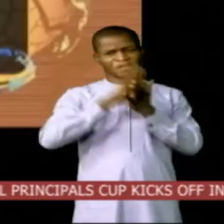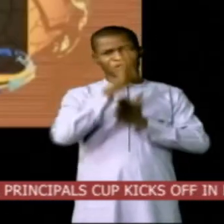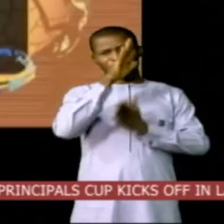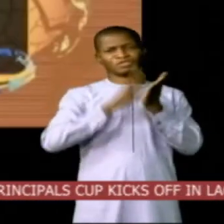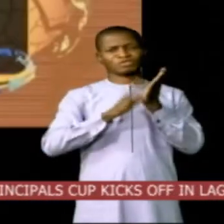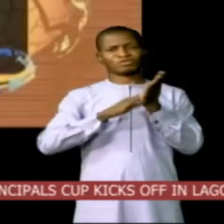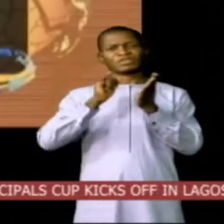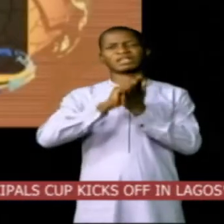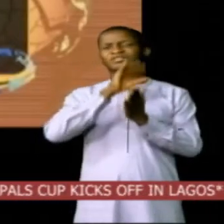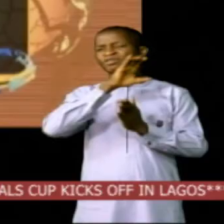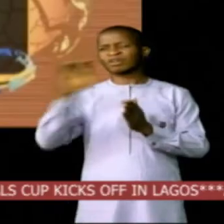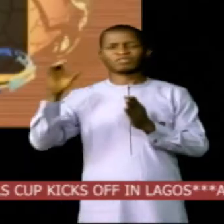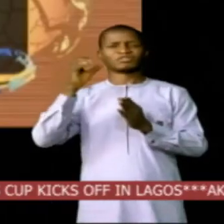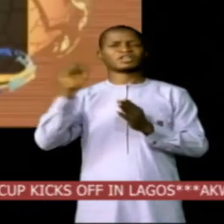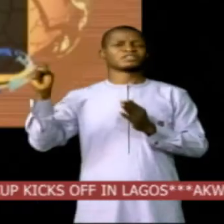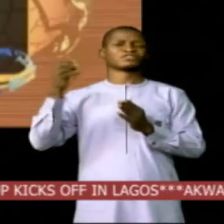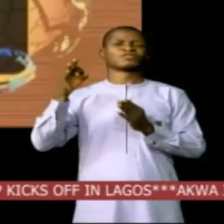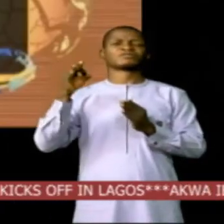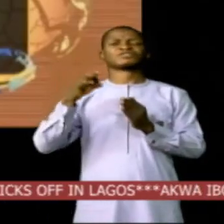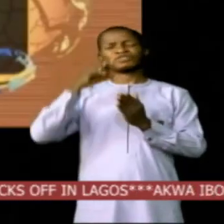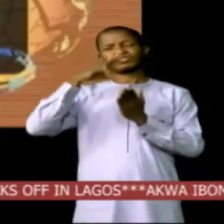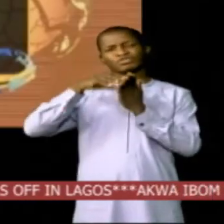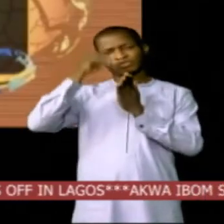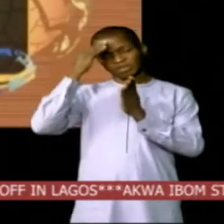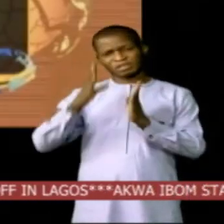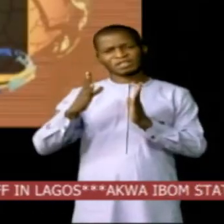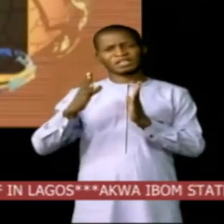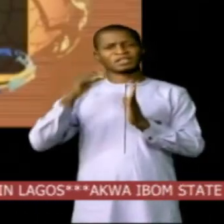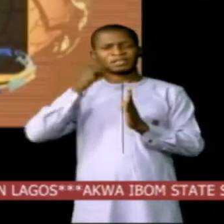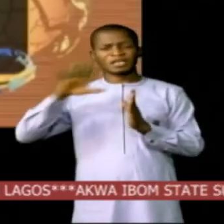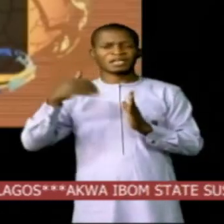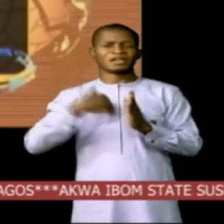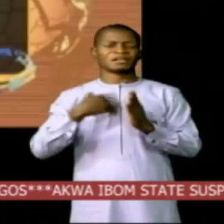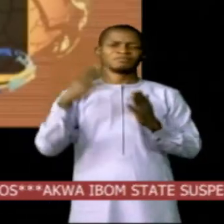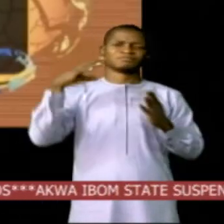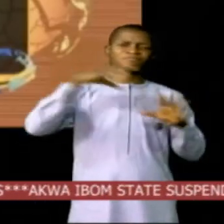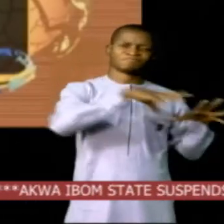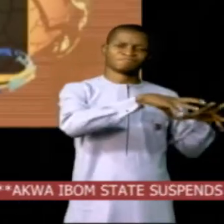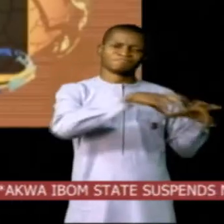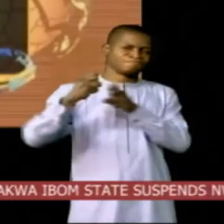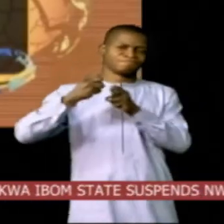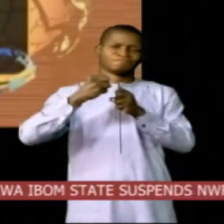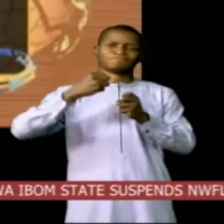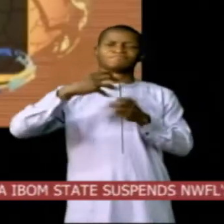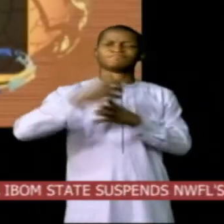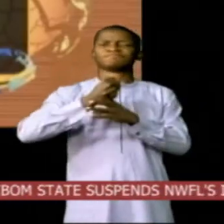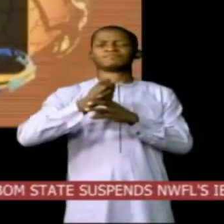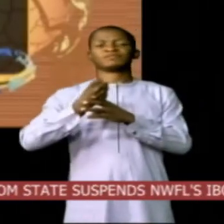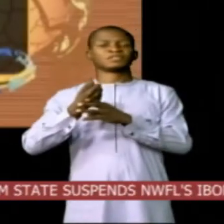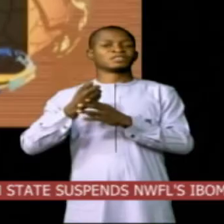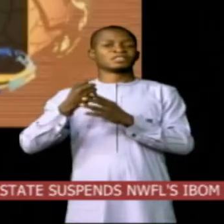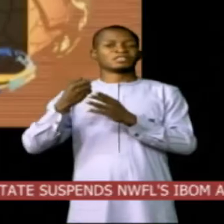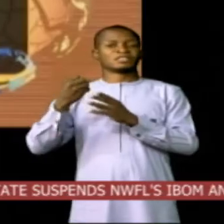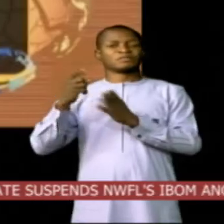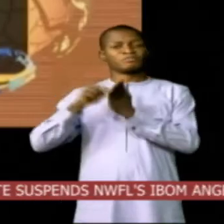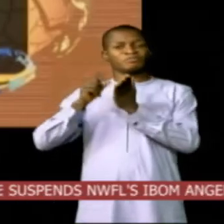of schoolgirls were abducted. In a statement by the special advisor to the president on media, the